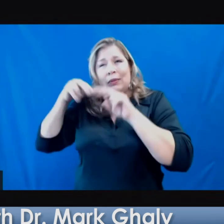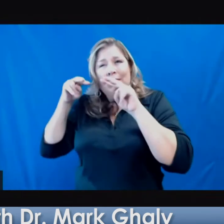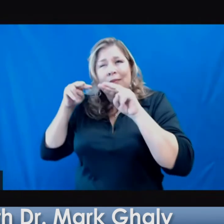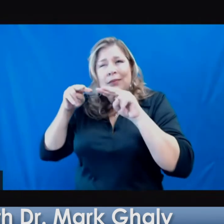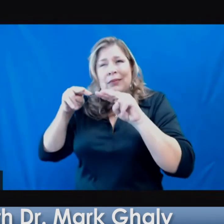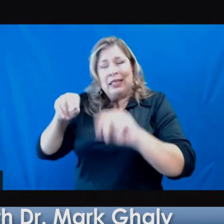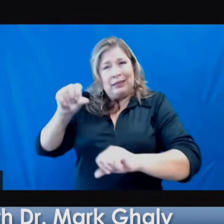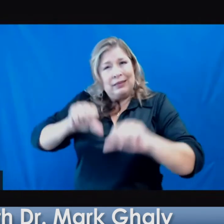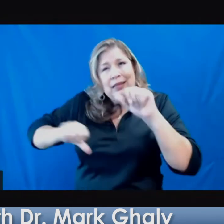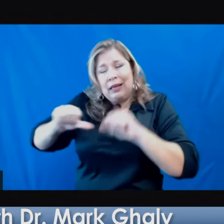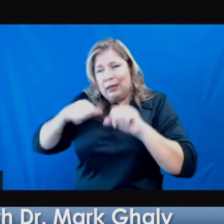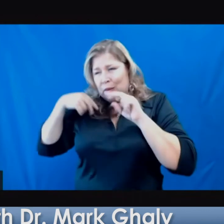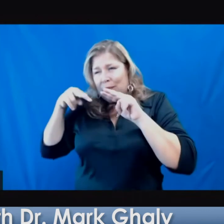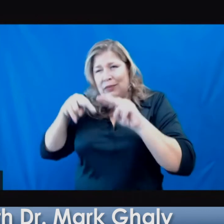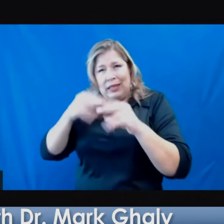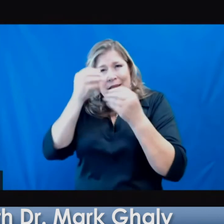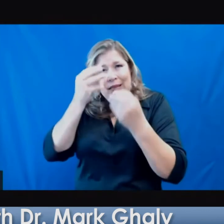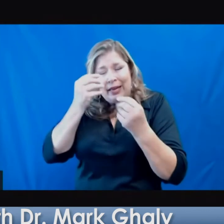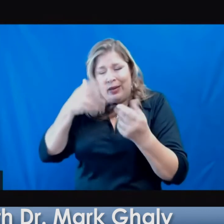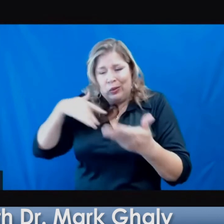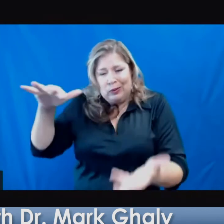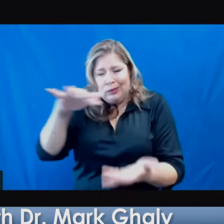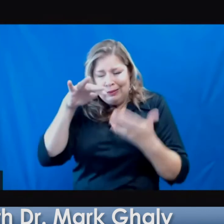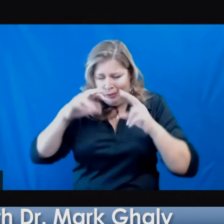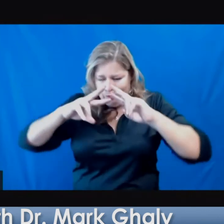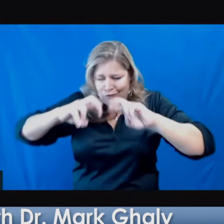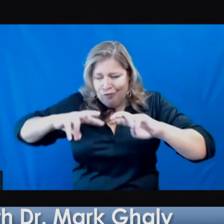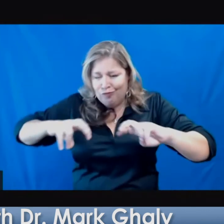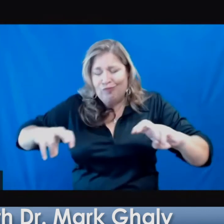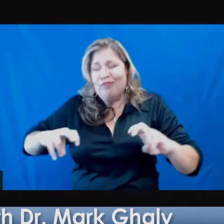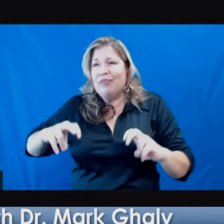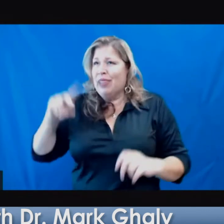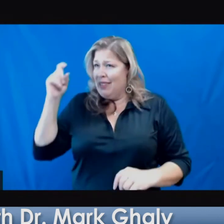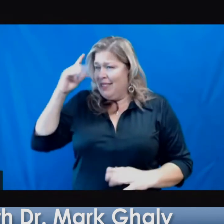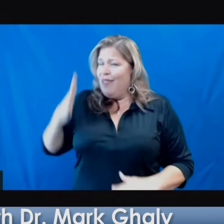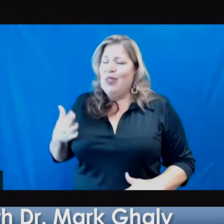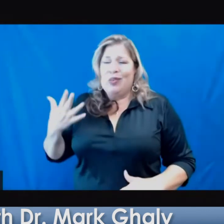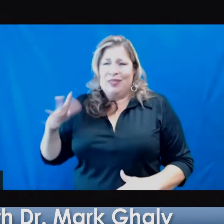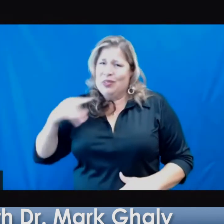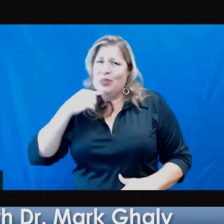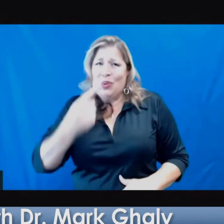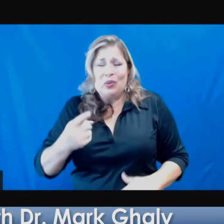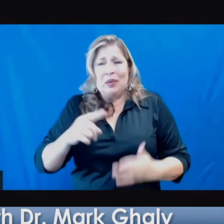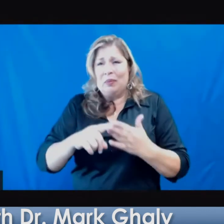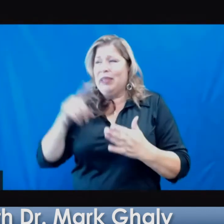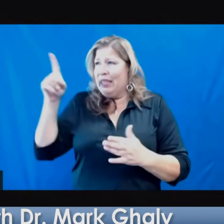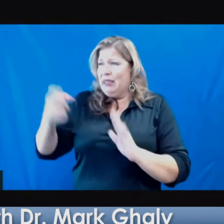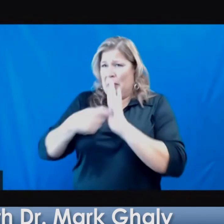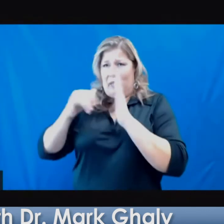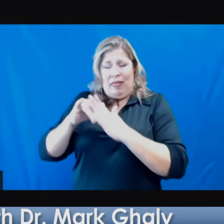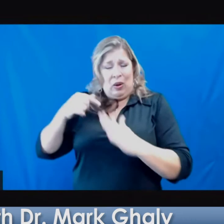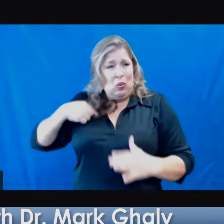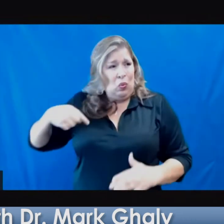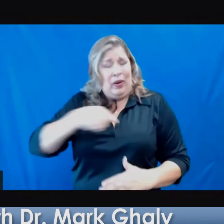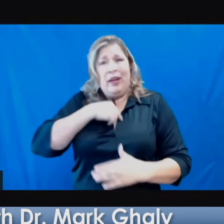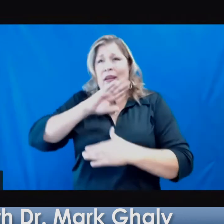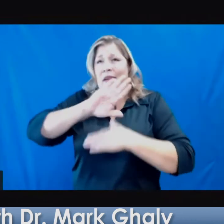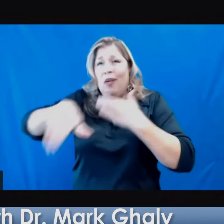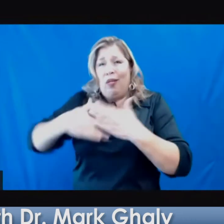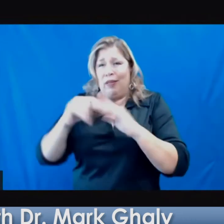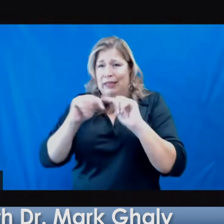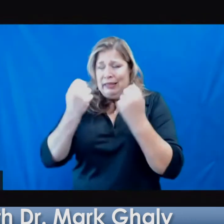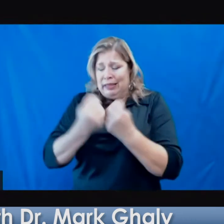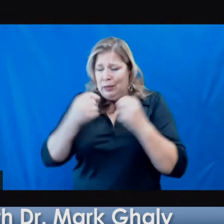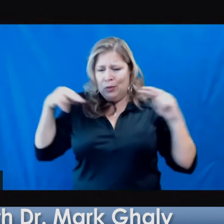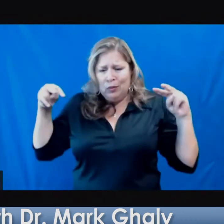to all of you, and he demands of me and our entire state team. And in looking at that, if we do see trends